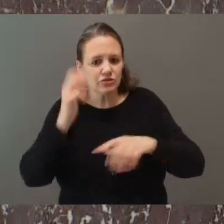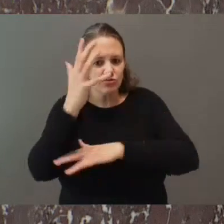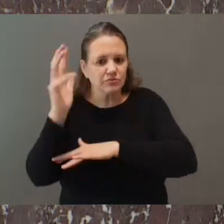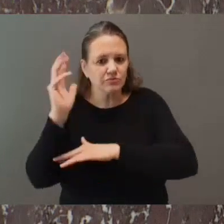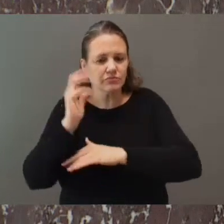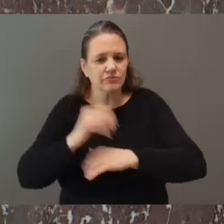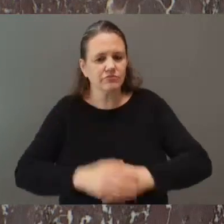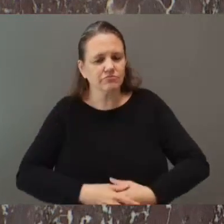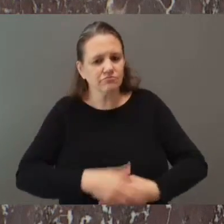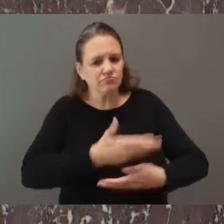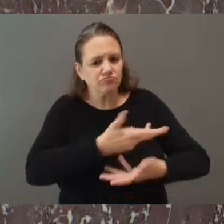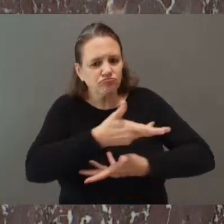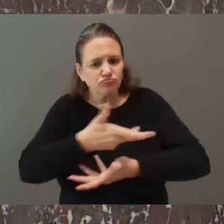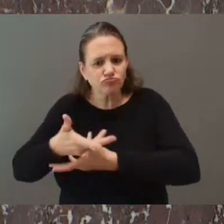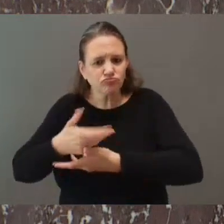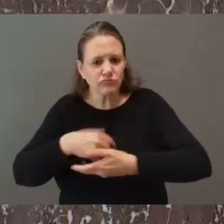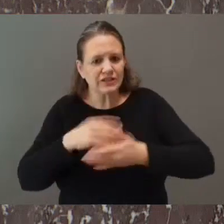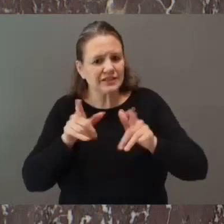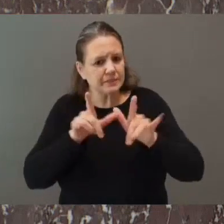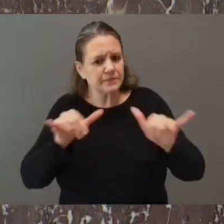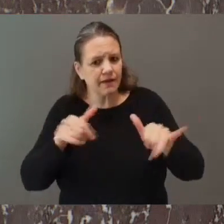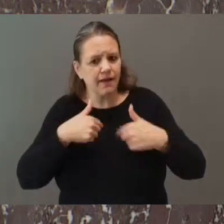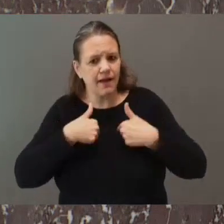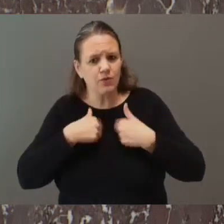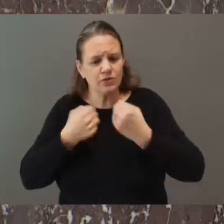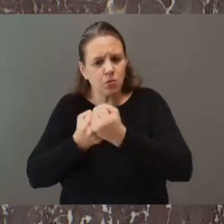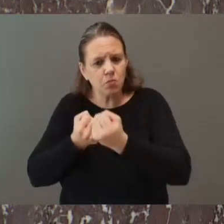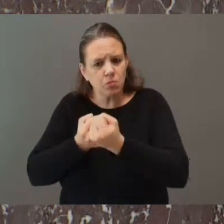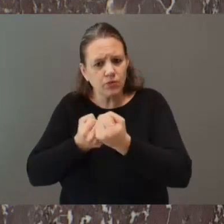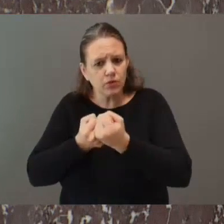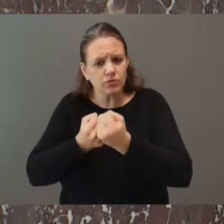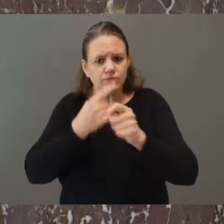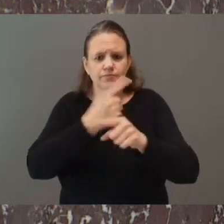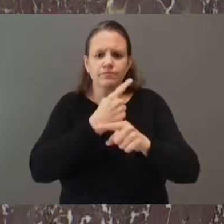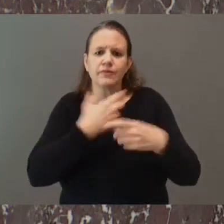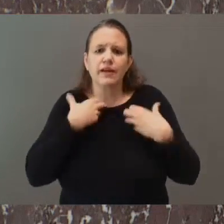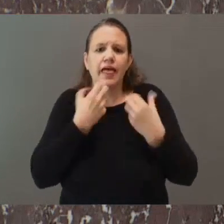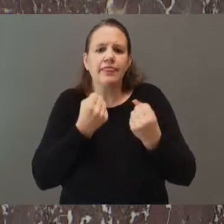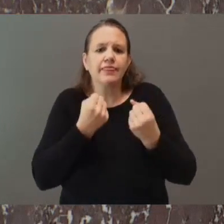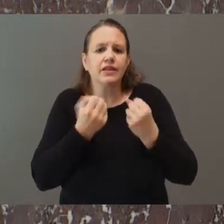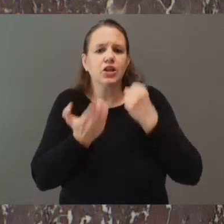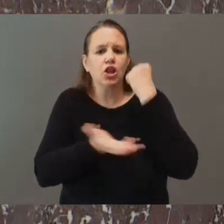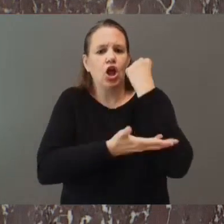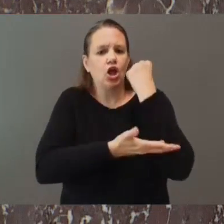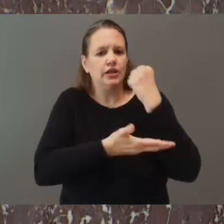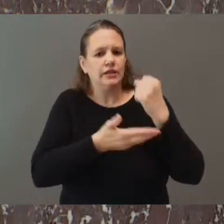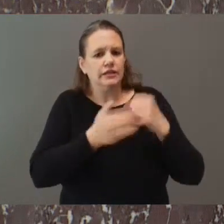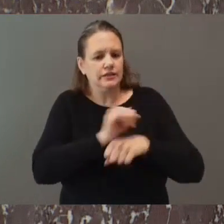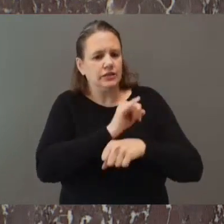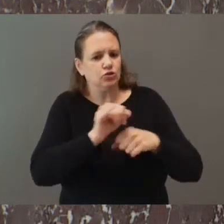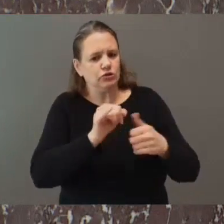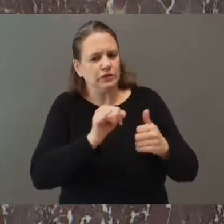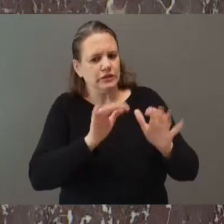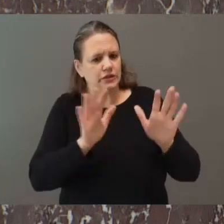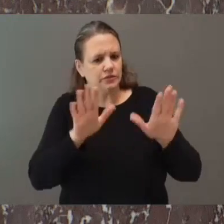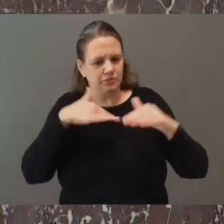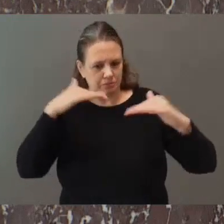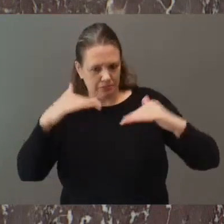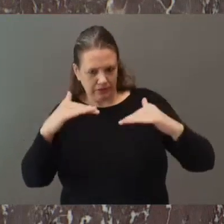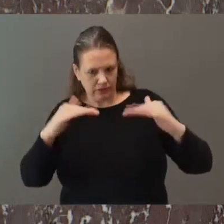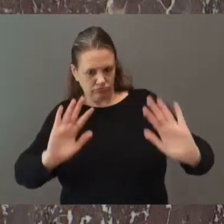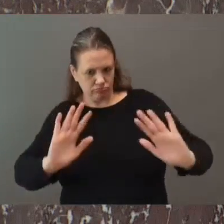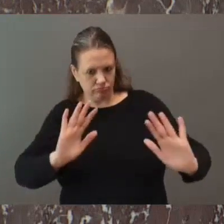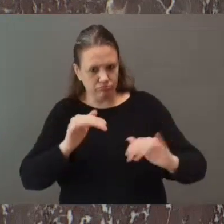supporting a healthy logging industry. Mr. Speaker, we are working to conserve ecosystems. We are